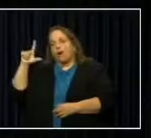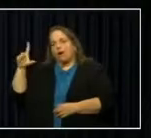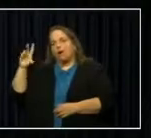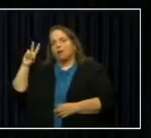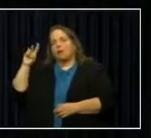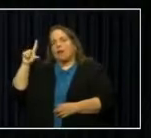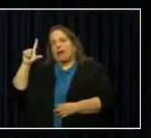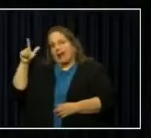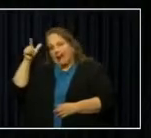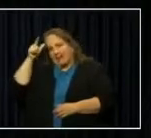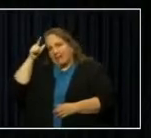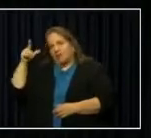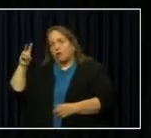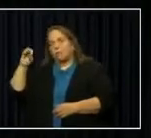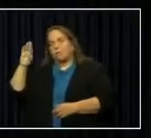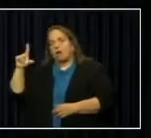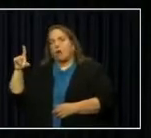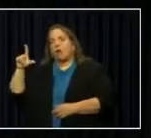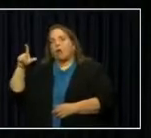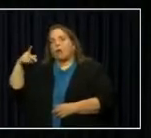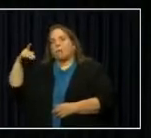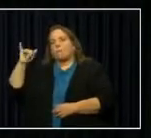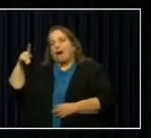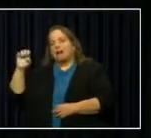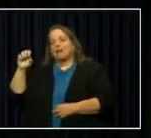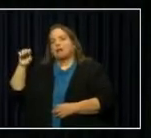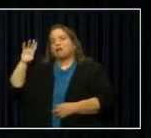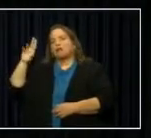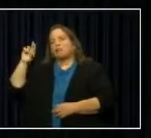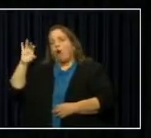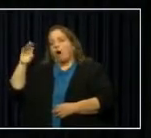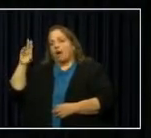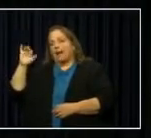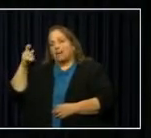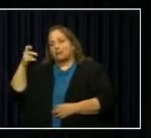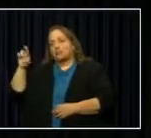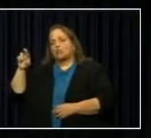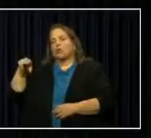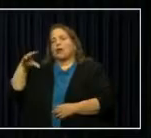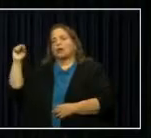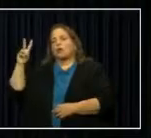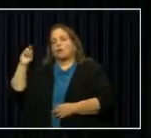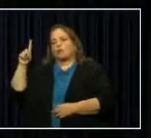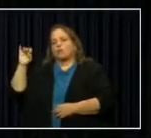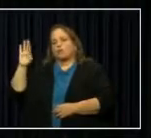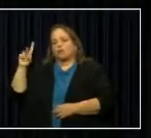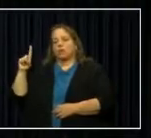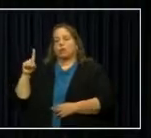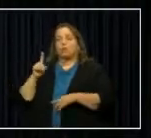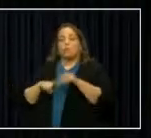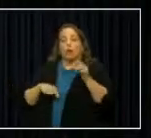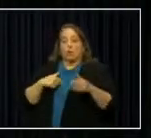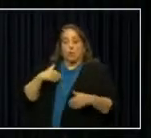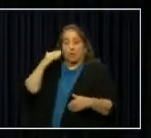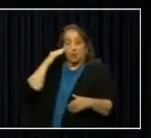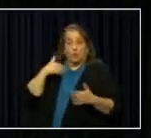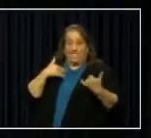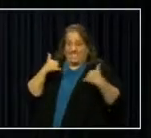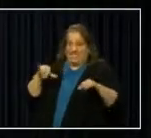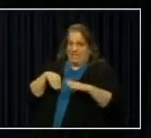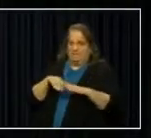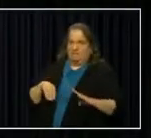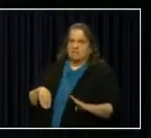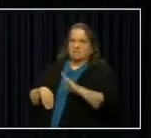McCracken, Pike, Rockcastle, Webster, and Woodford. So what we know is that we are still in that